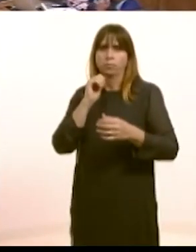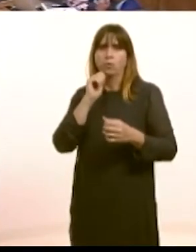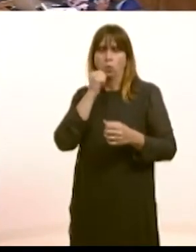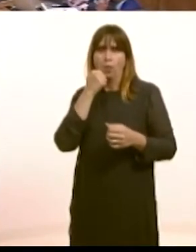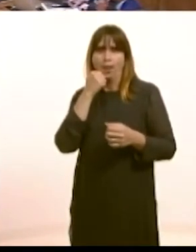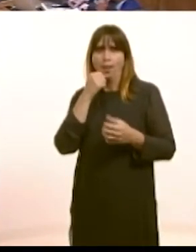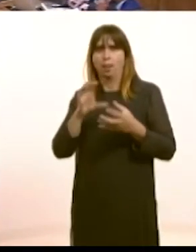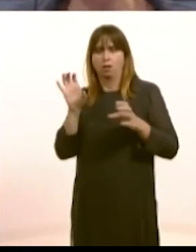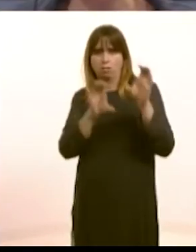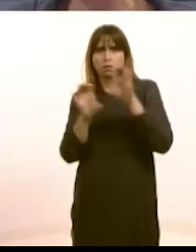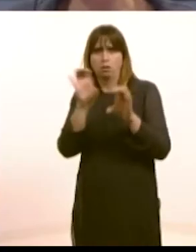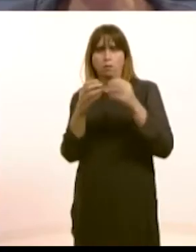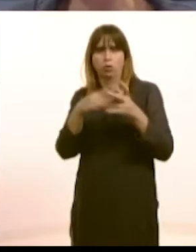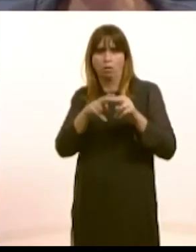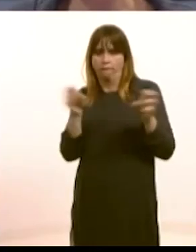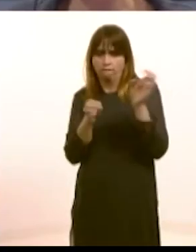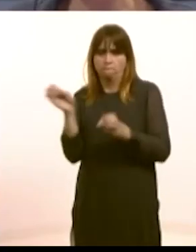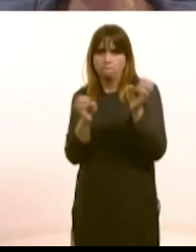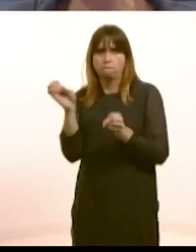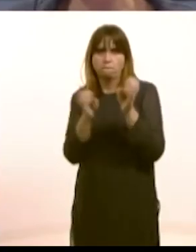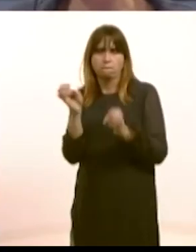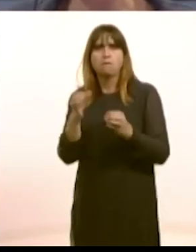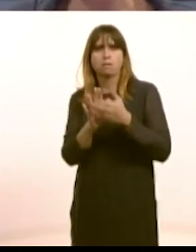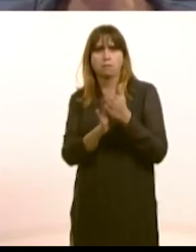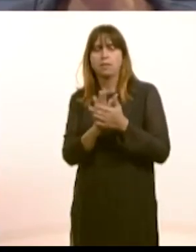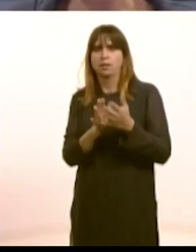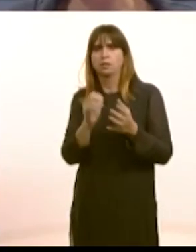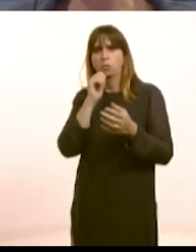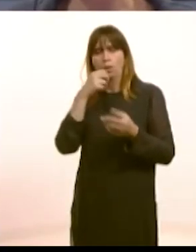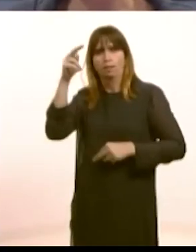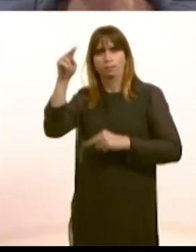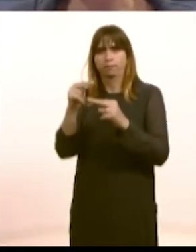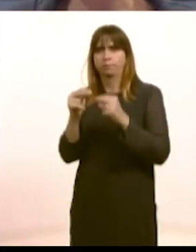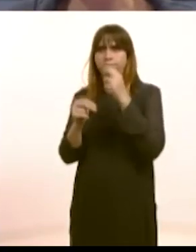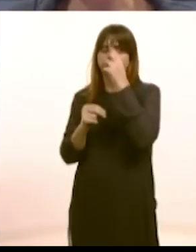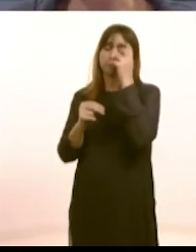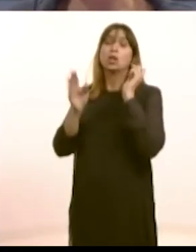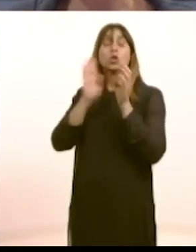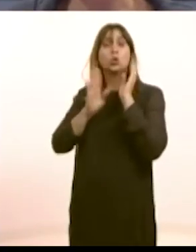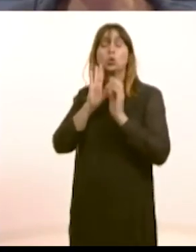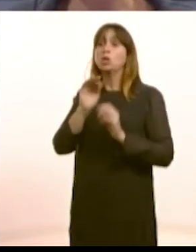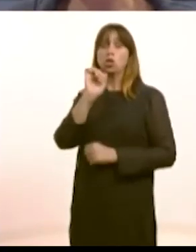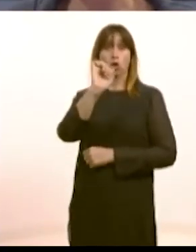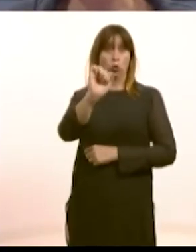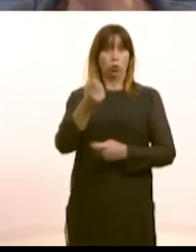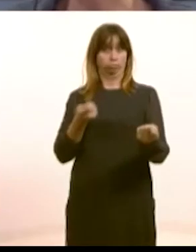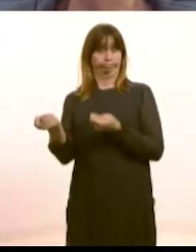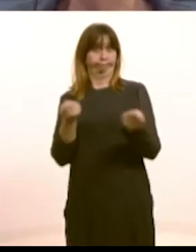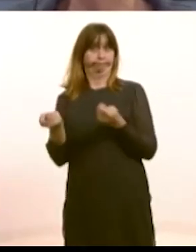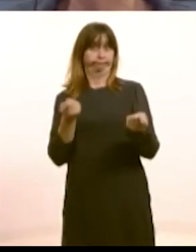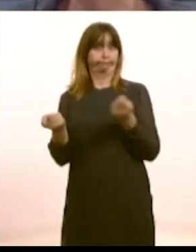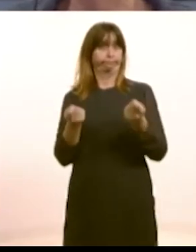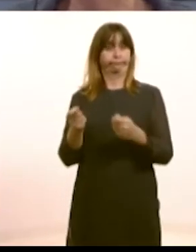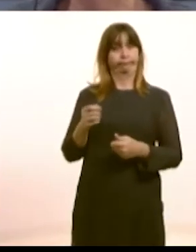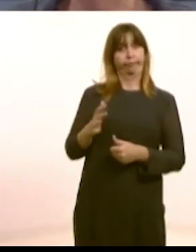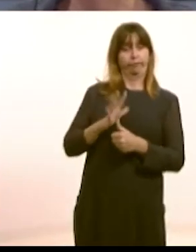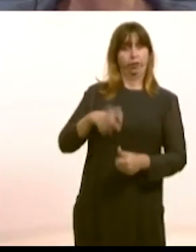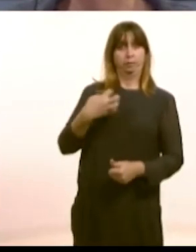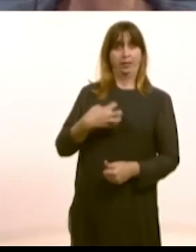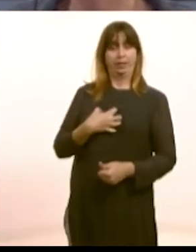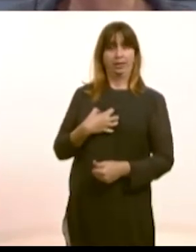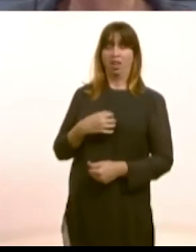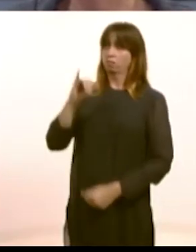government's record in helping young people with poor mental health is appalling. And that's without mentioning the children and young people that don't even